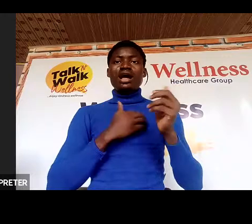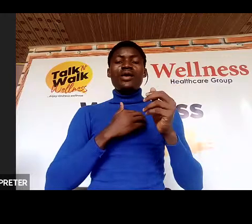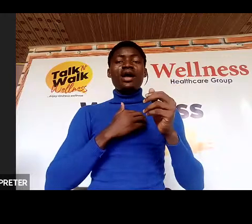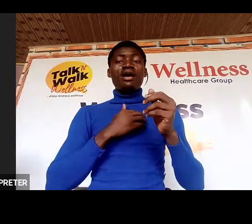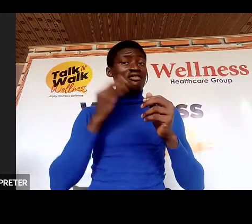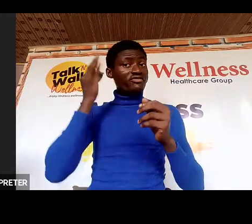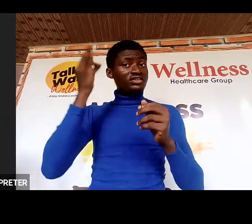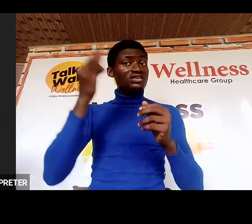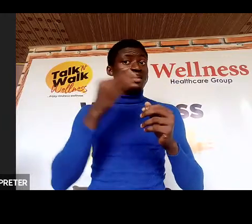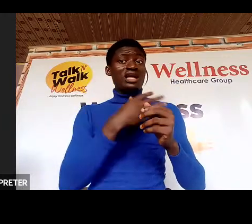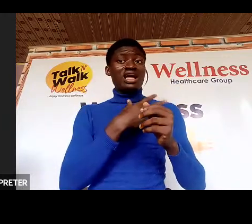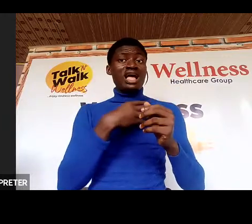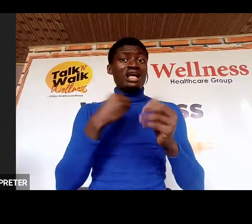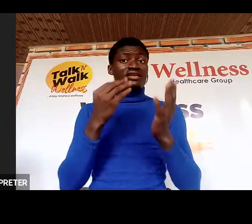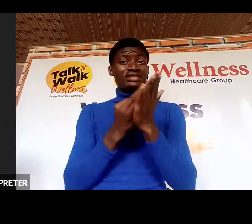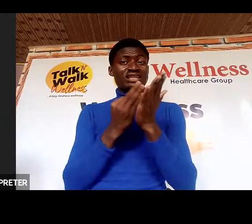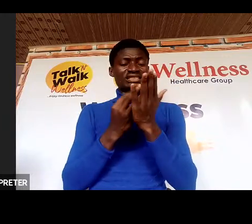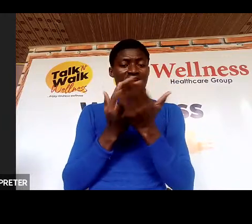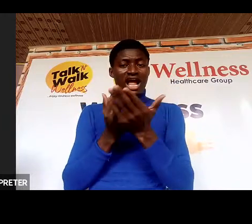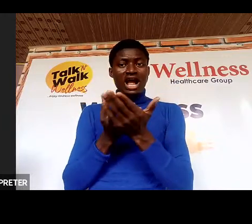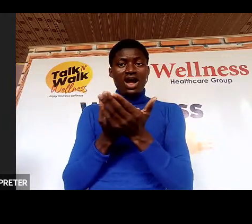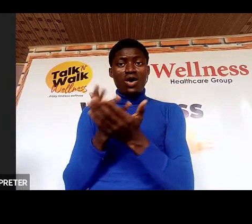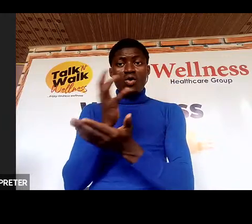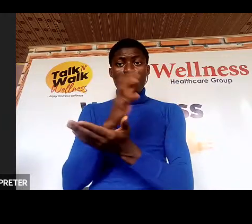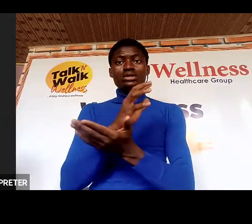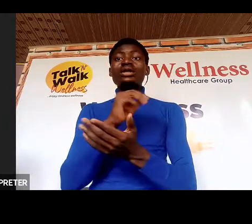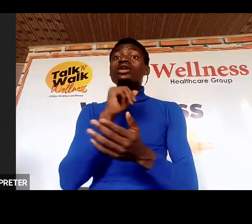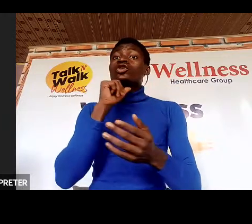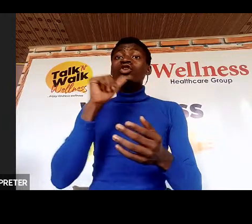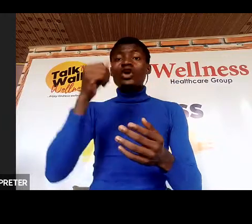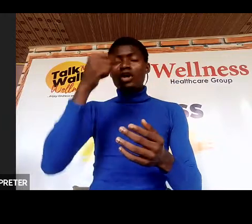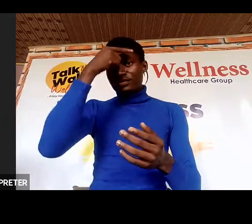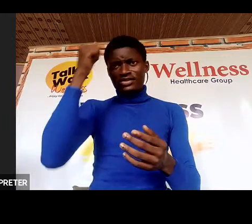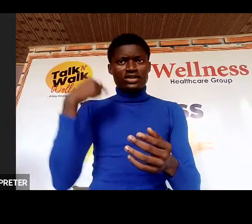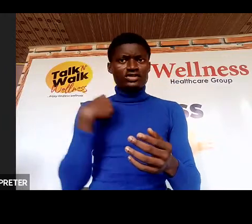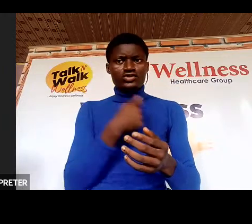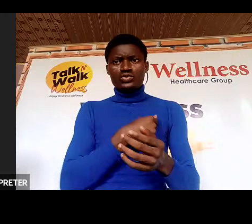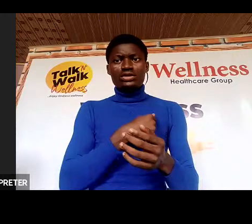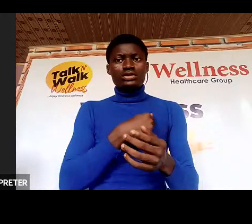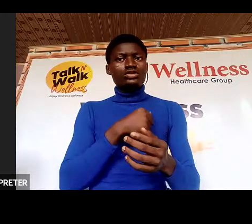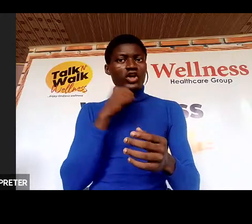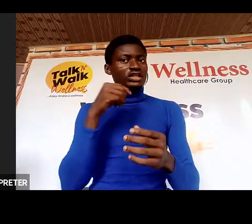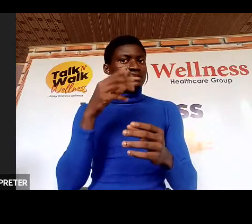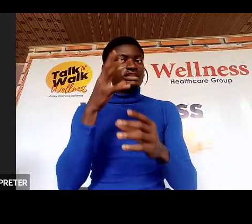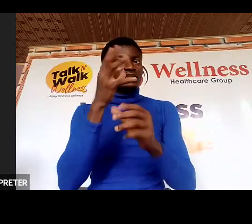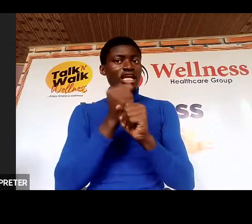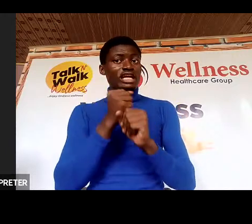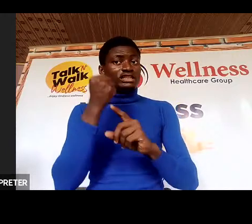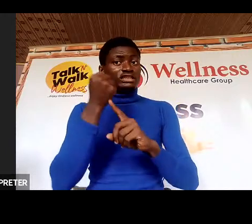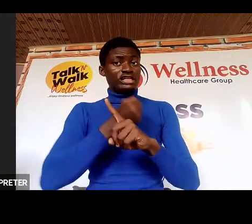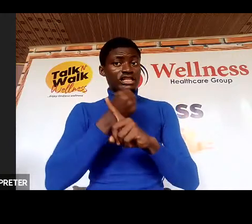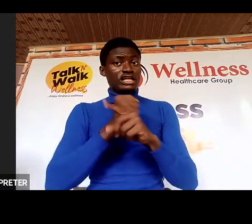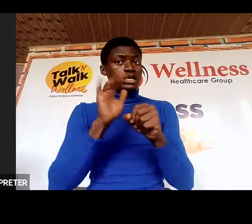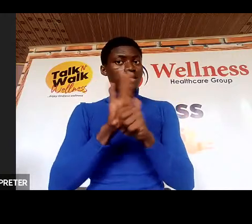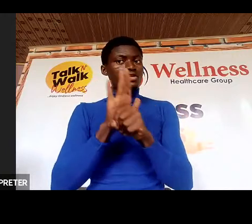not because we are not earning enough, but because we know that we must save. Don't spend all. That's the essence of